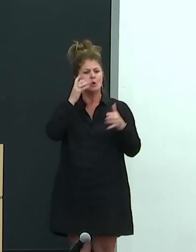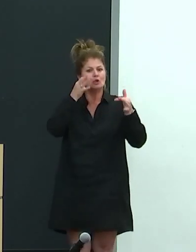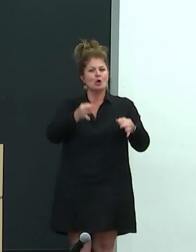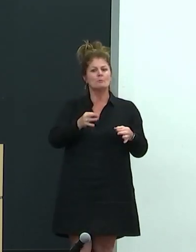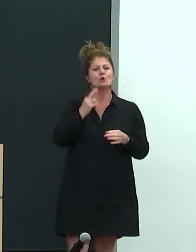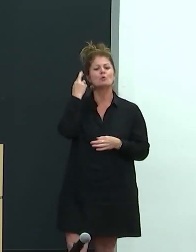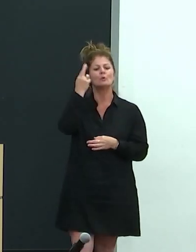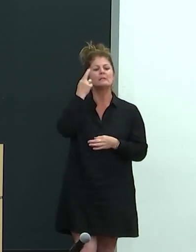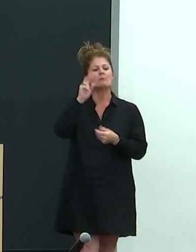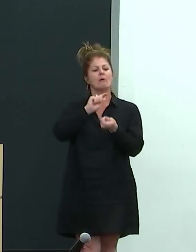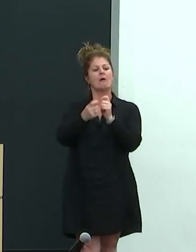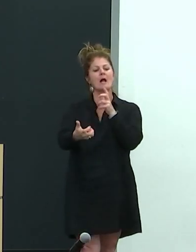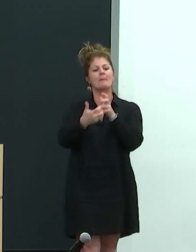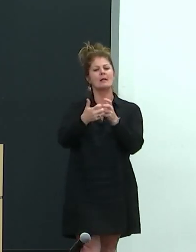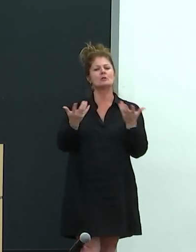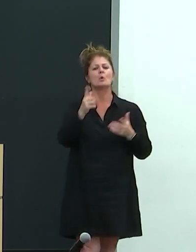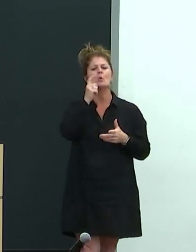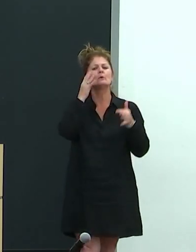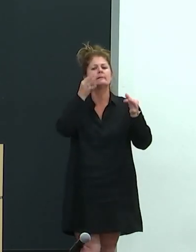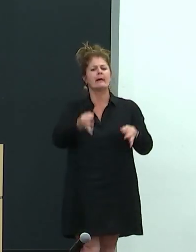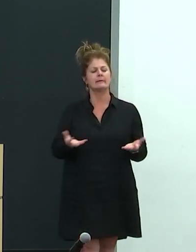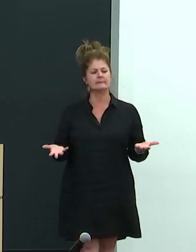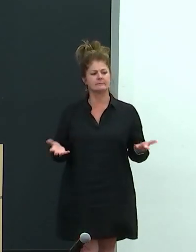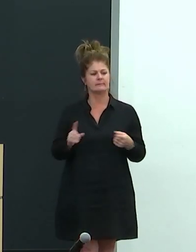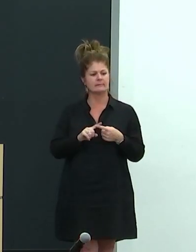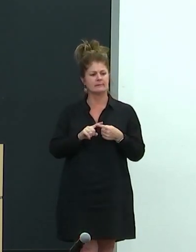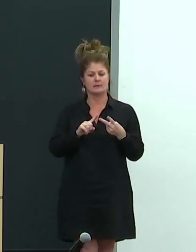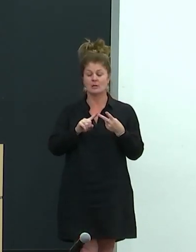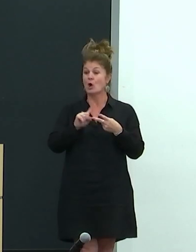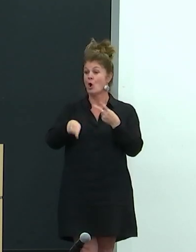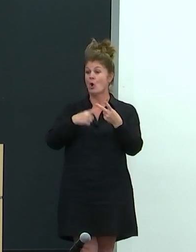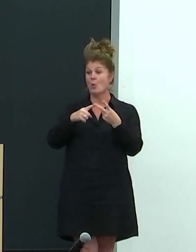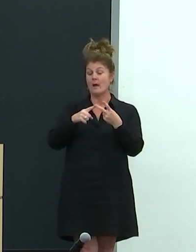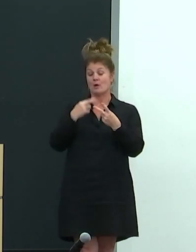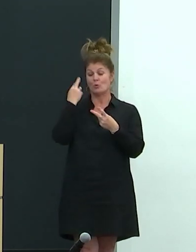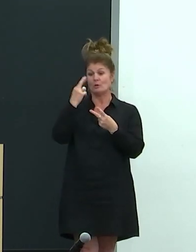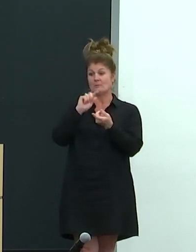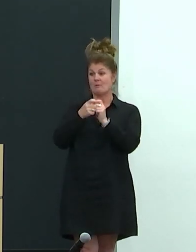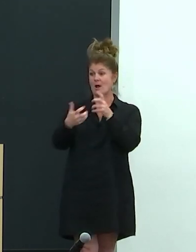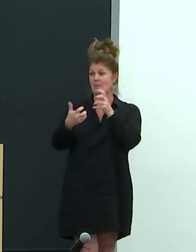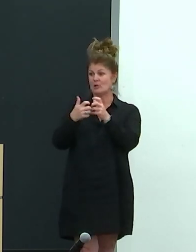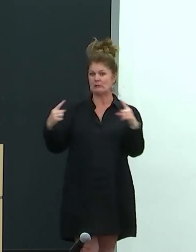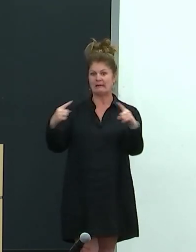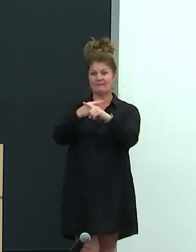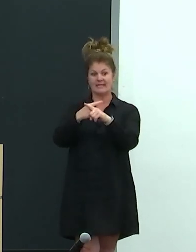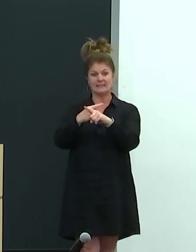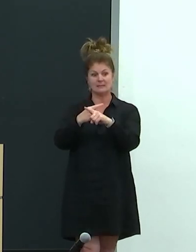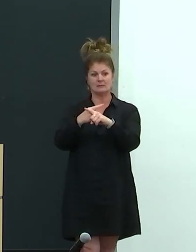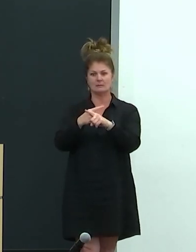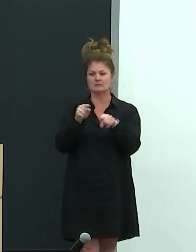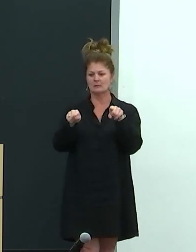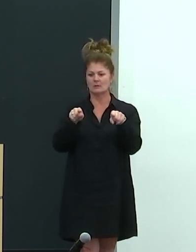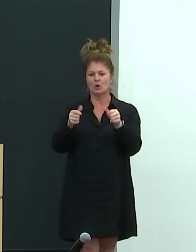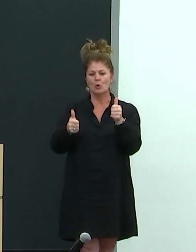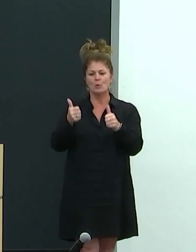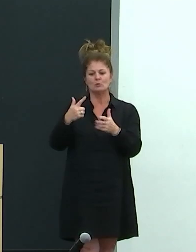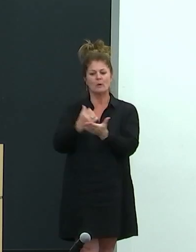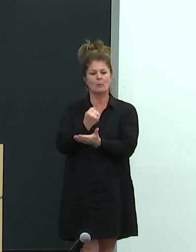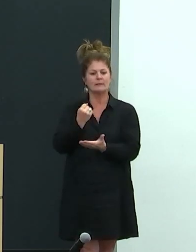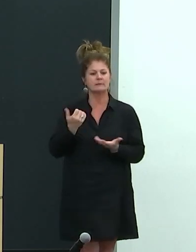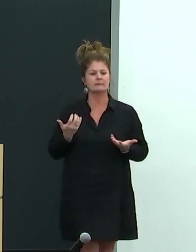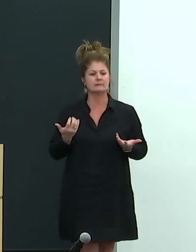is? When reasonable accommodations conflict, which one has the